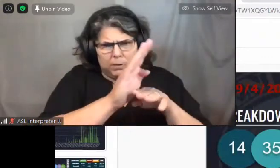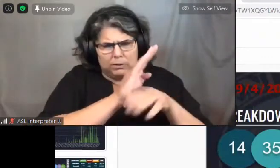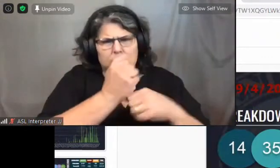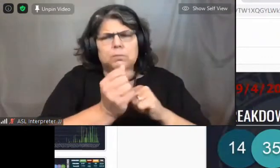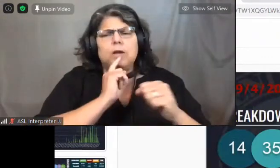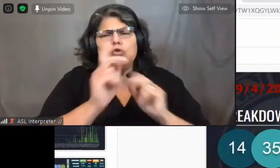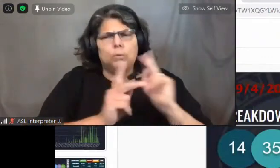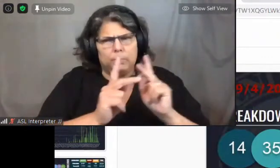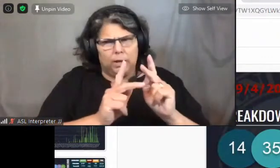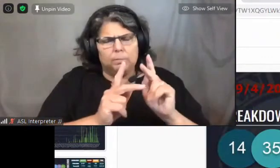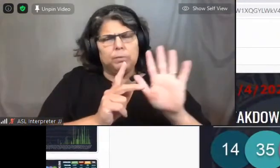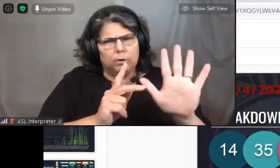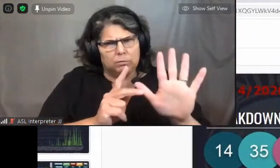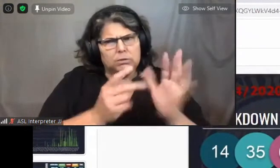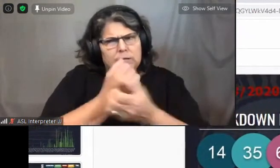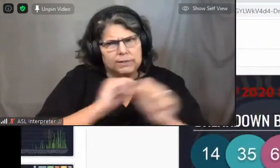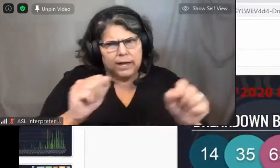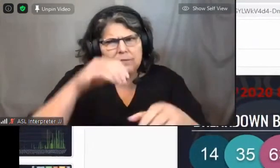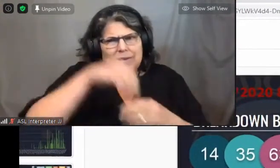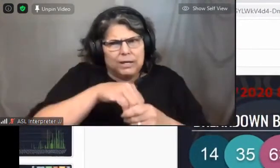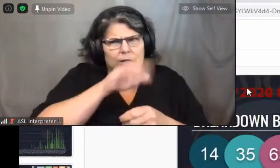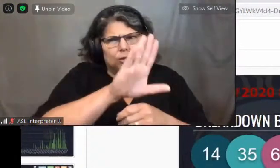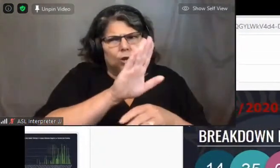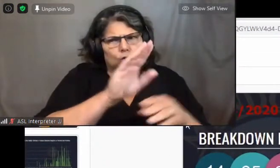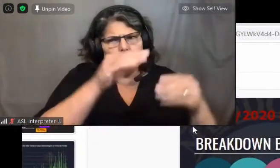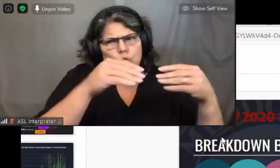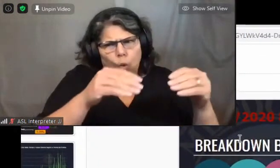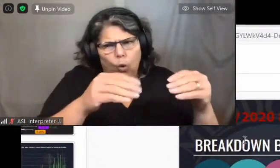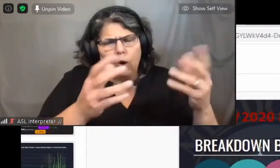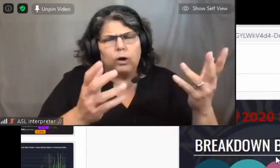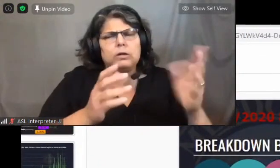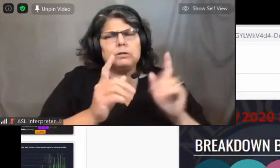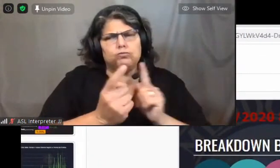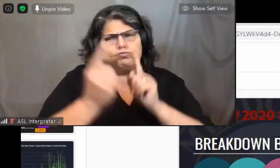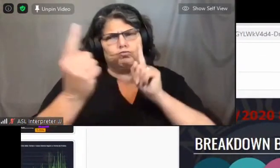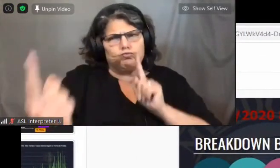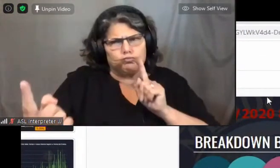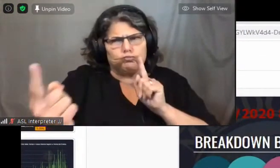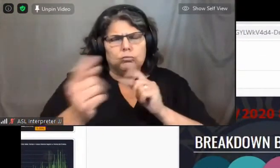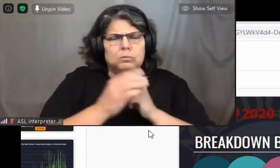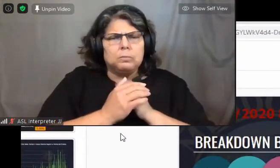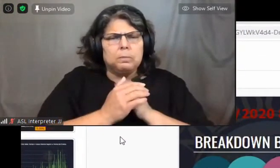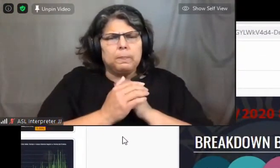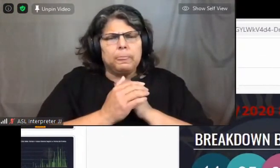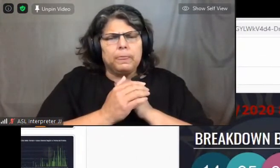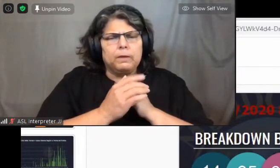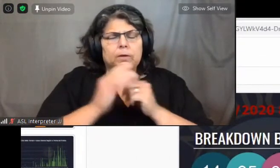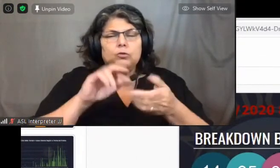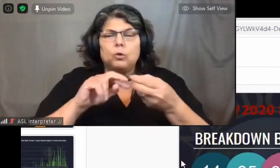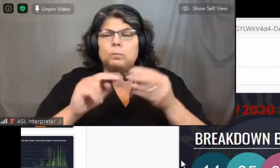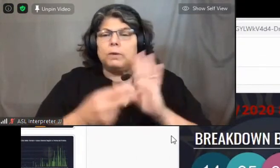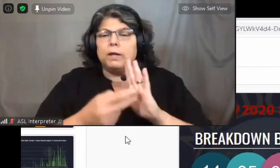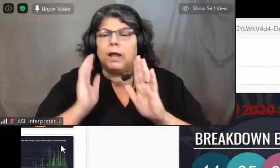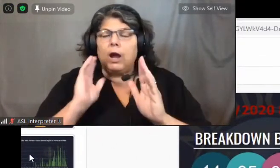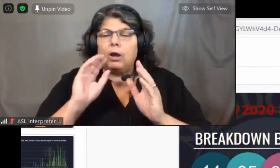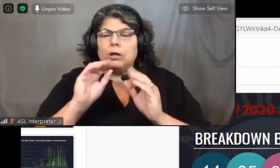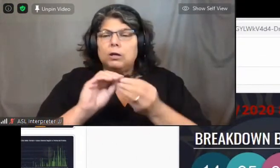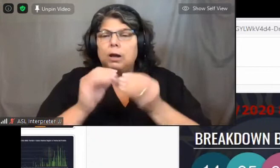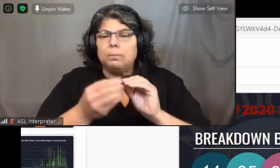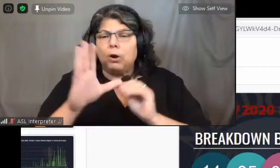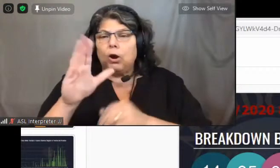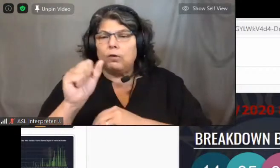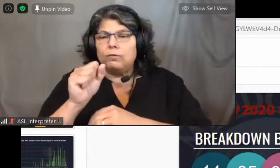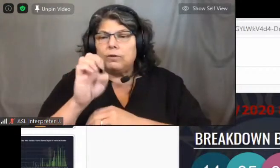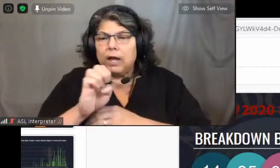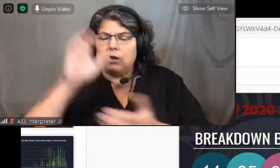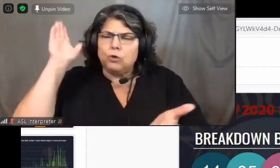their establishments. And not only have we decreased our case rate, but the state has also